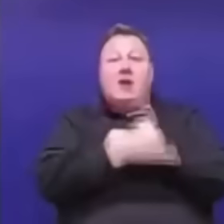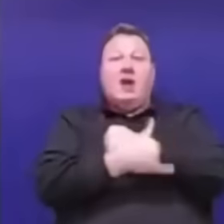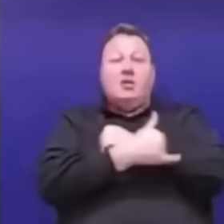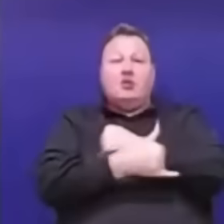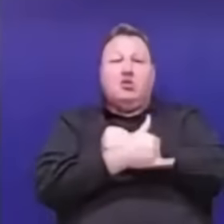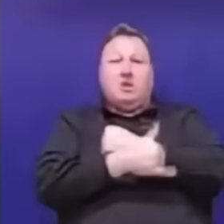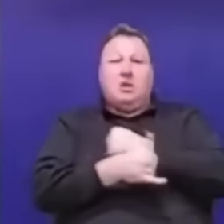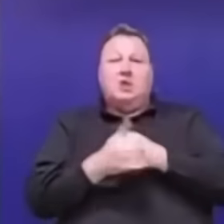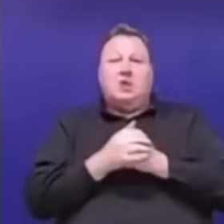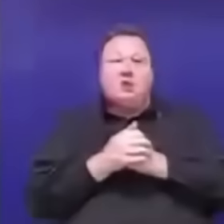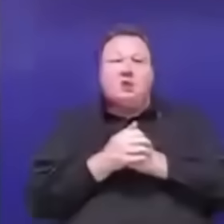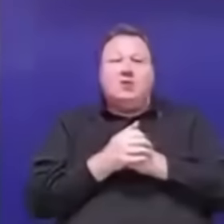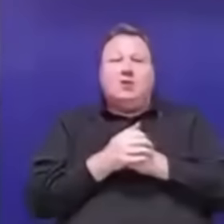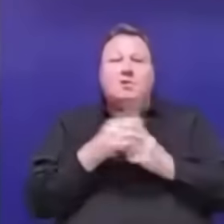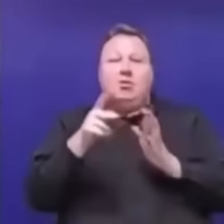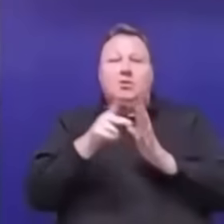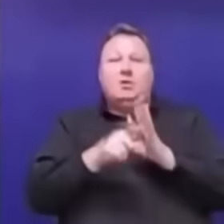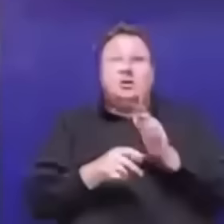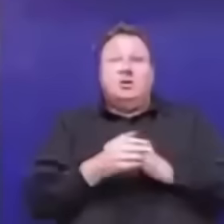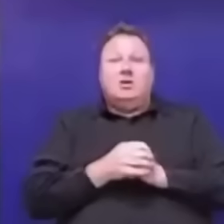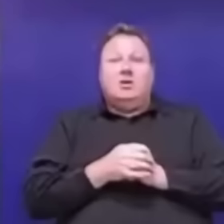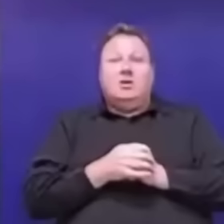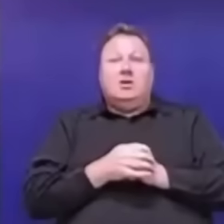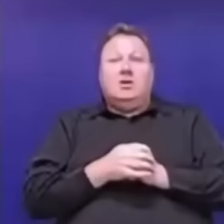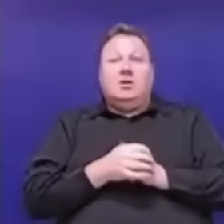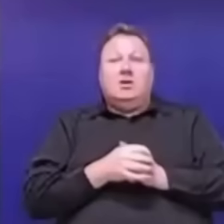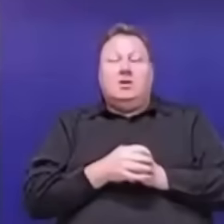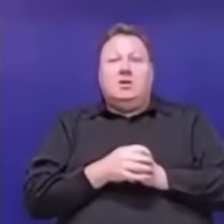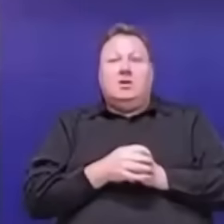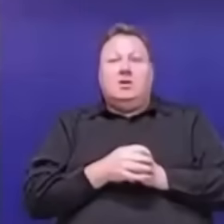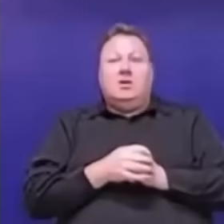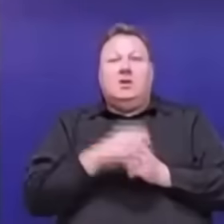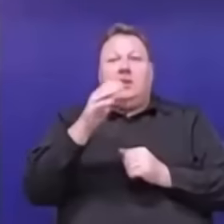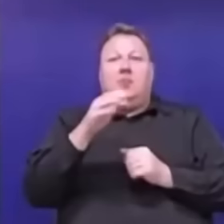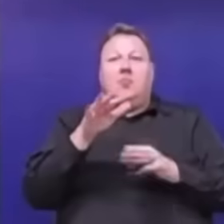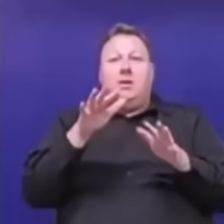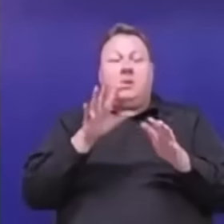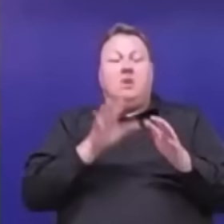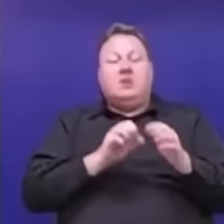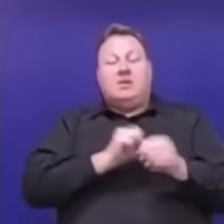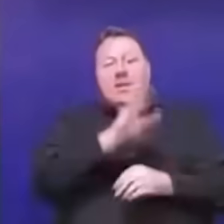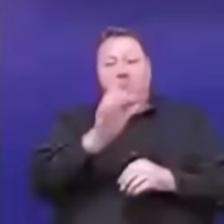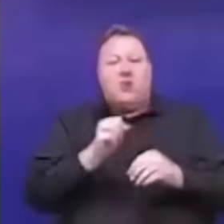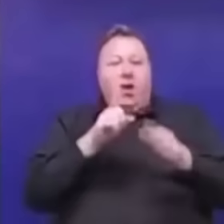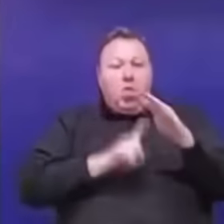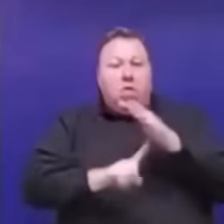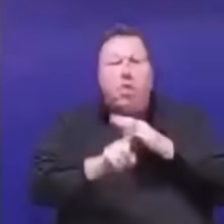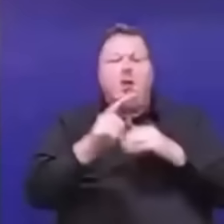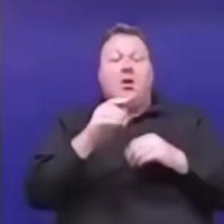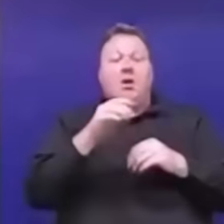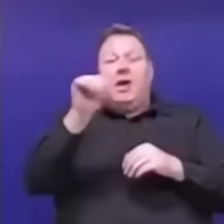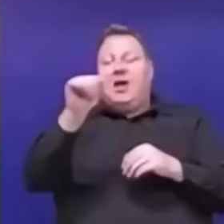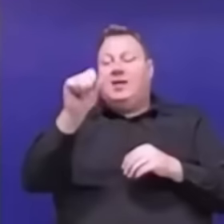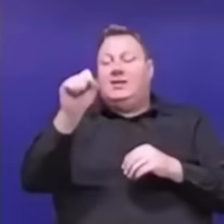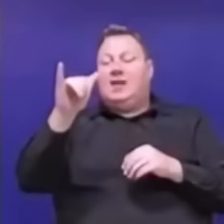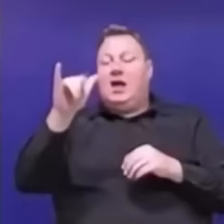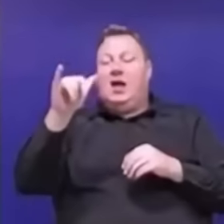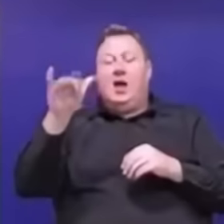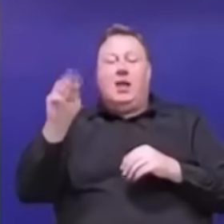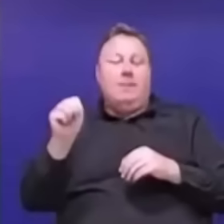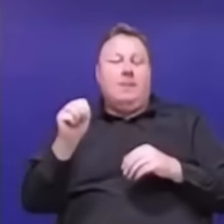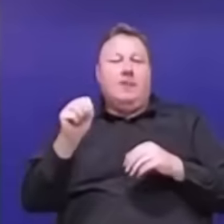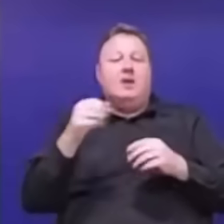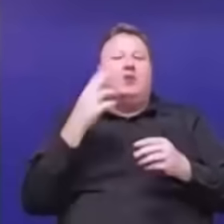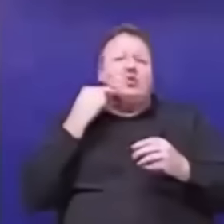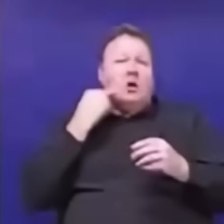and choosing South Africa as their destination of choice in the region, while upholding our fundamental constitutional commitments and the rights